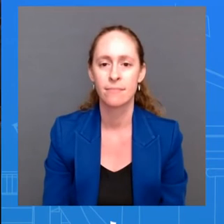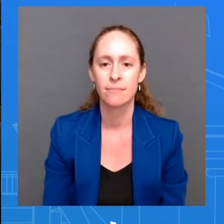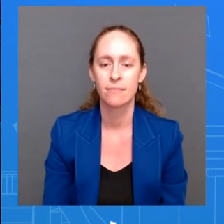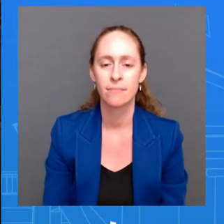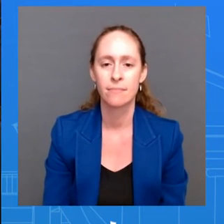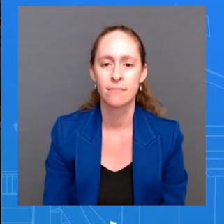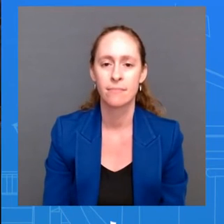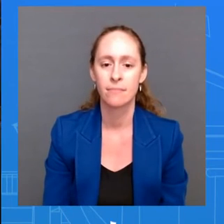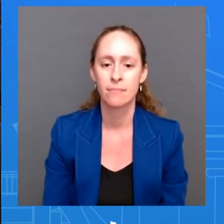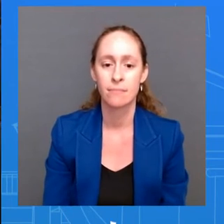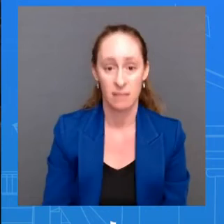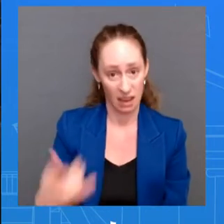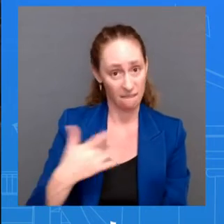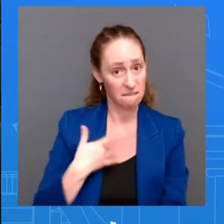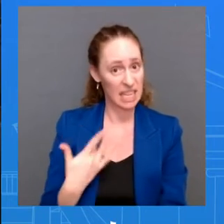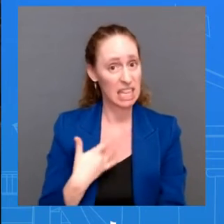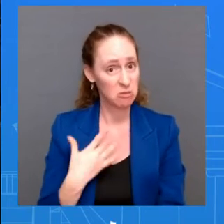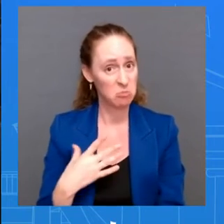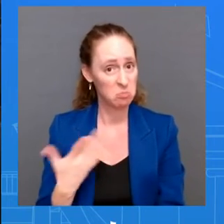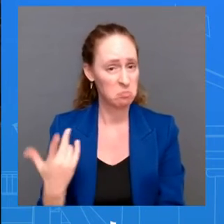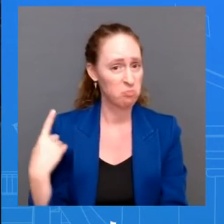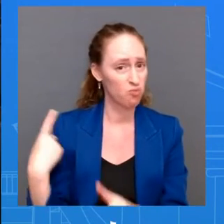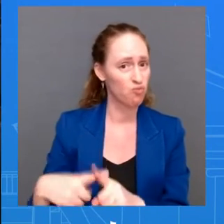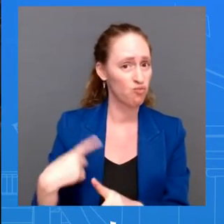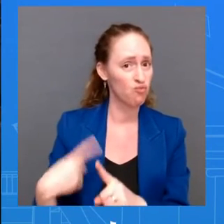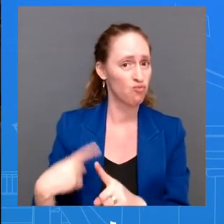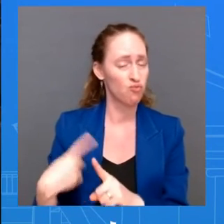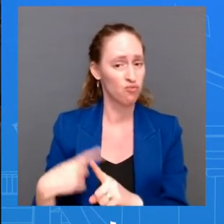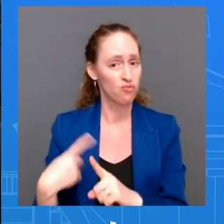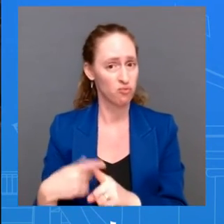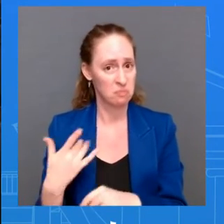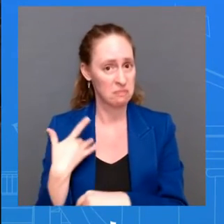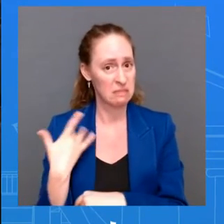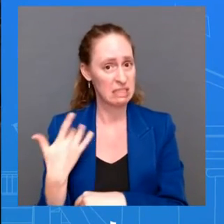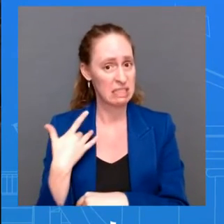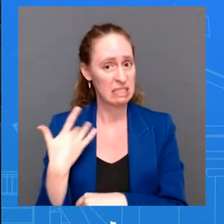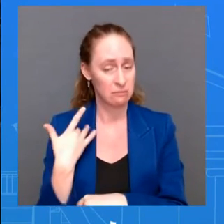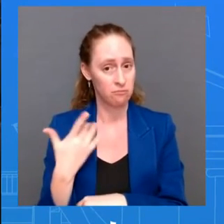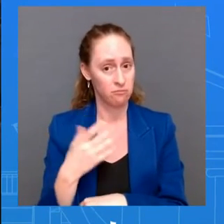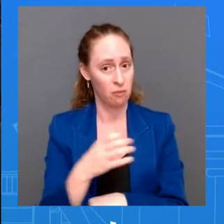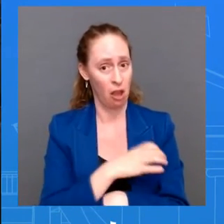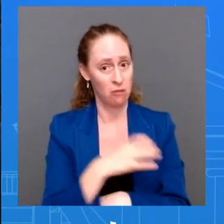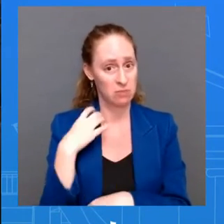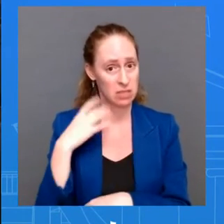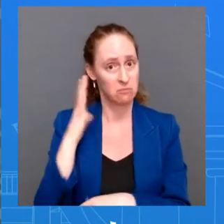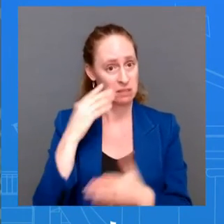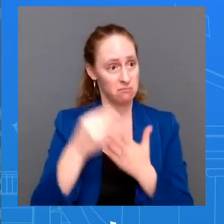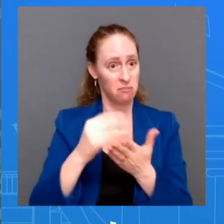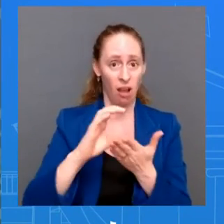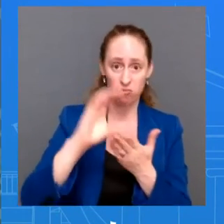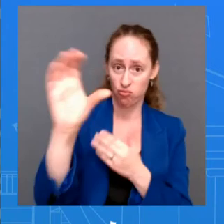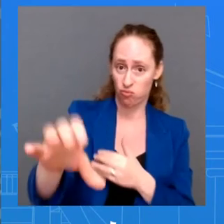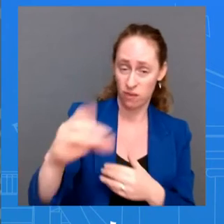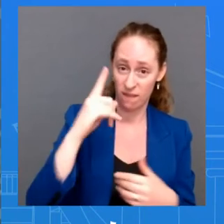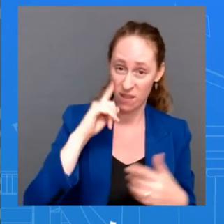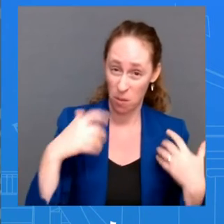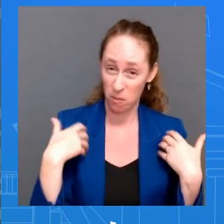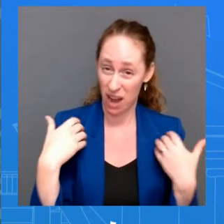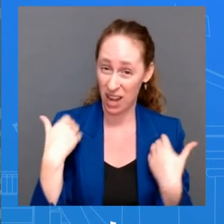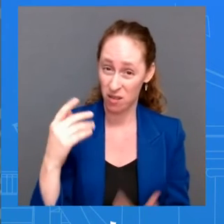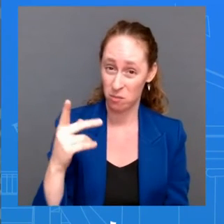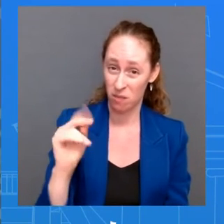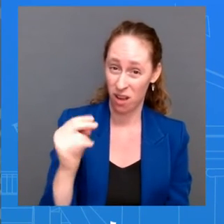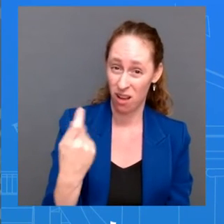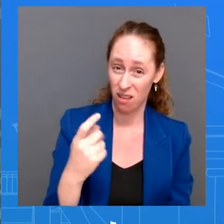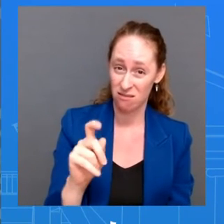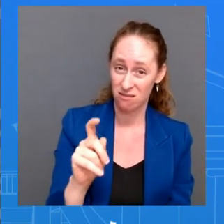the monkeypox response from Congress, given that it's struggled to get coronavirus funding for several months? So as the president said the